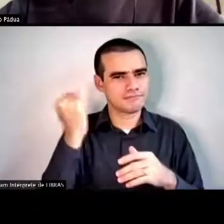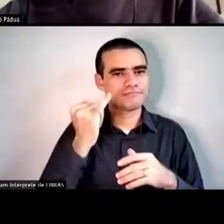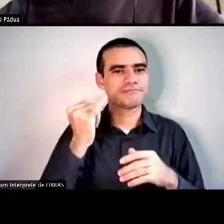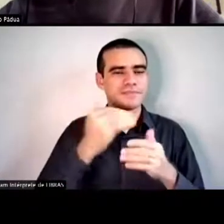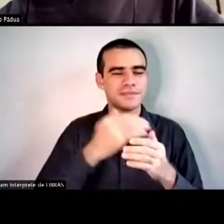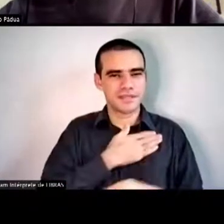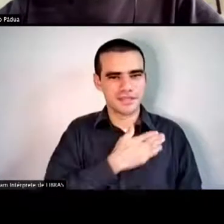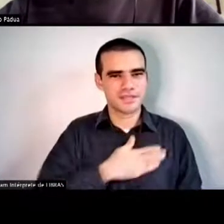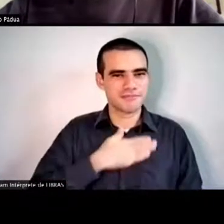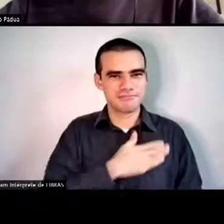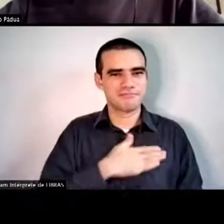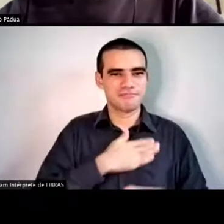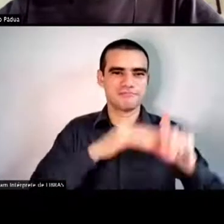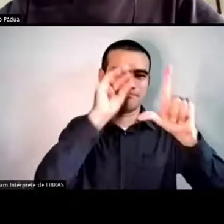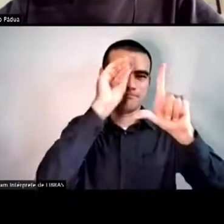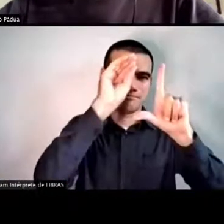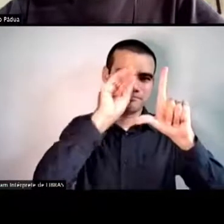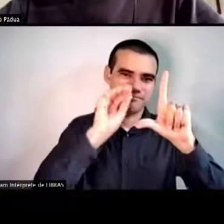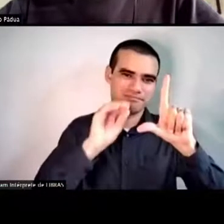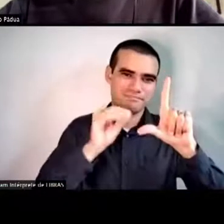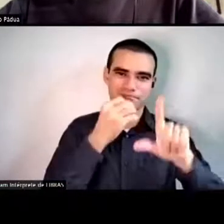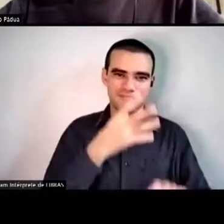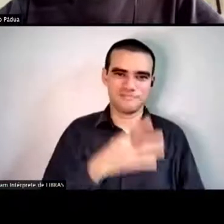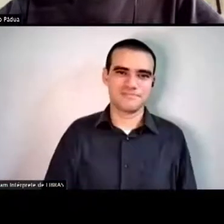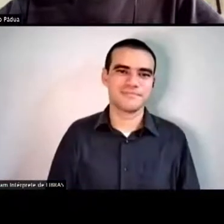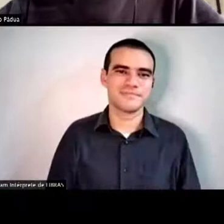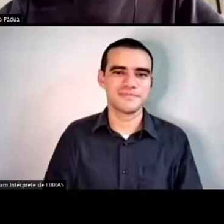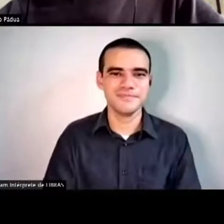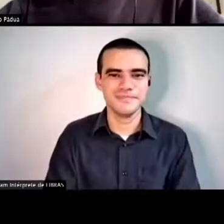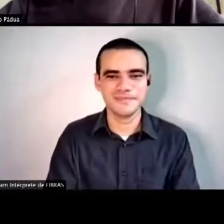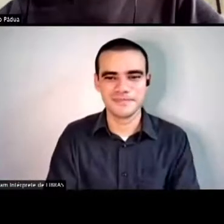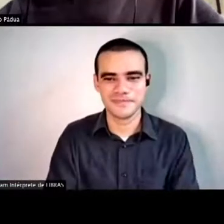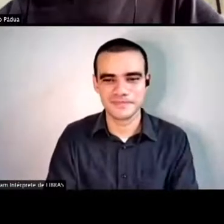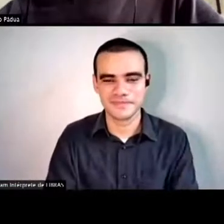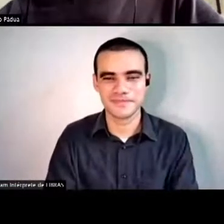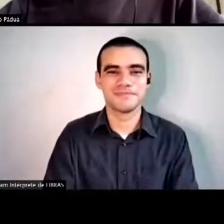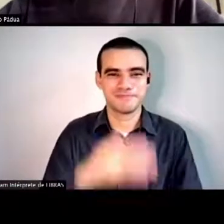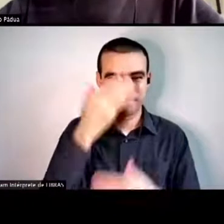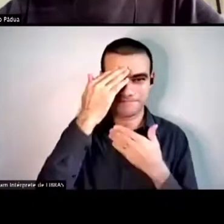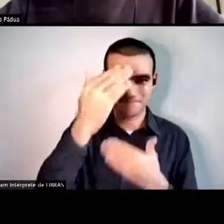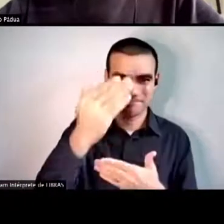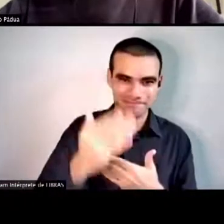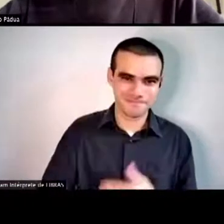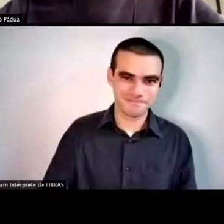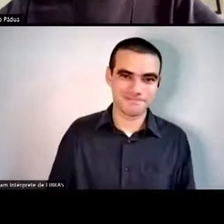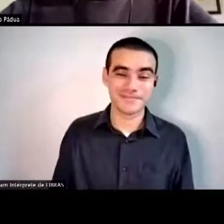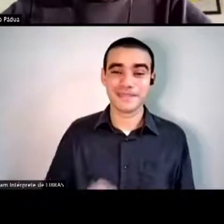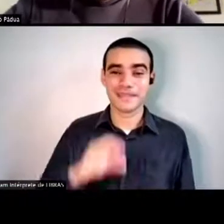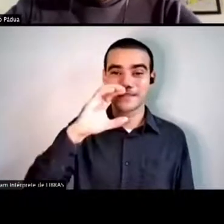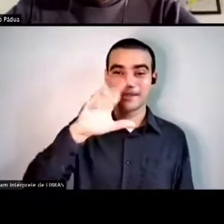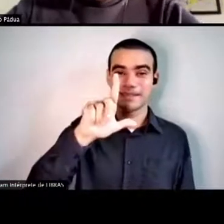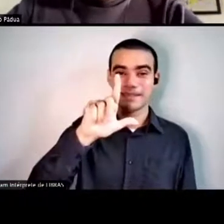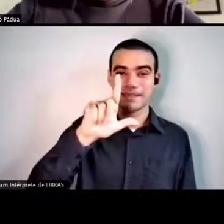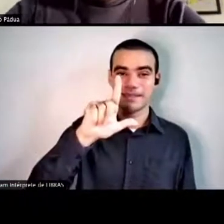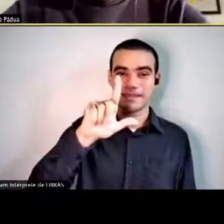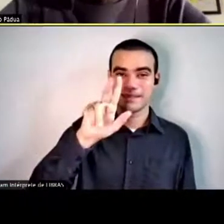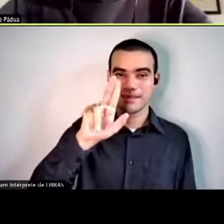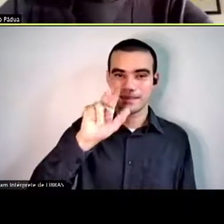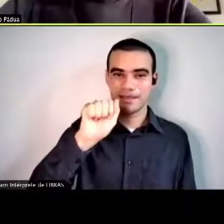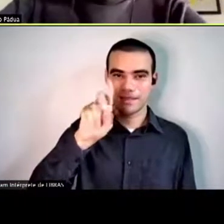This is very timely, and I'm grateful to be a part of this panel. Thank you, Professor. Claudia?